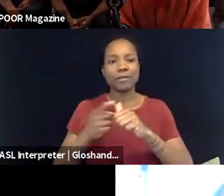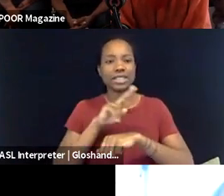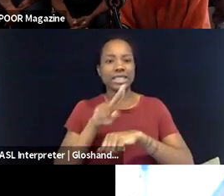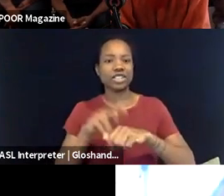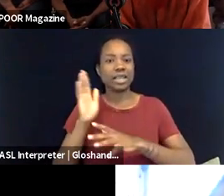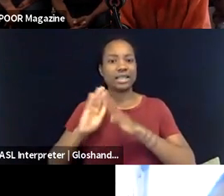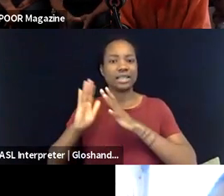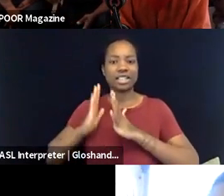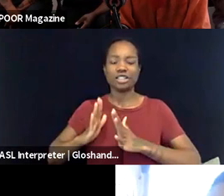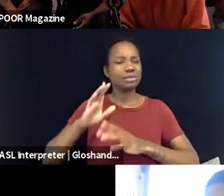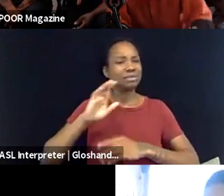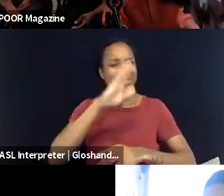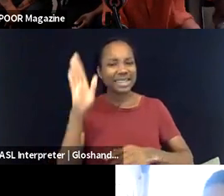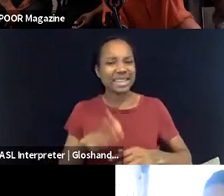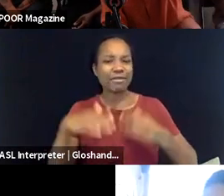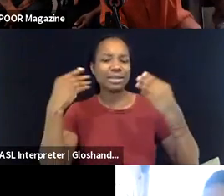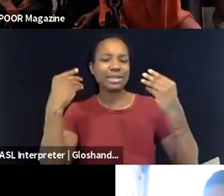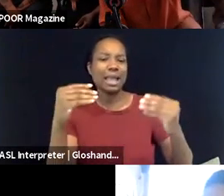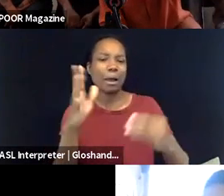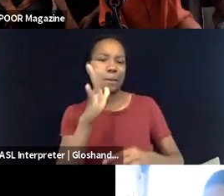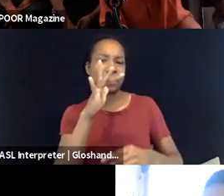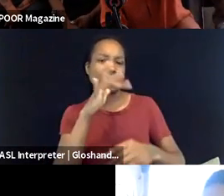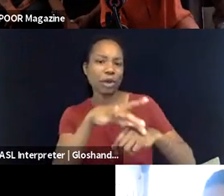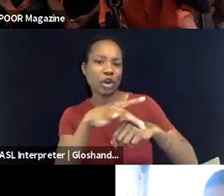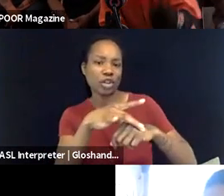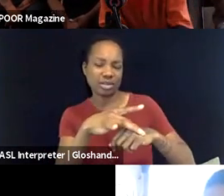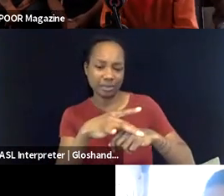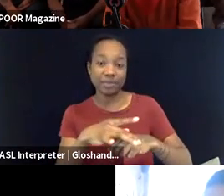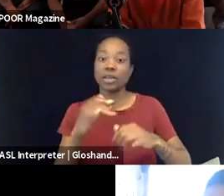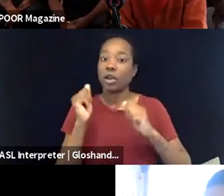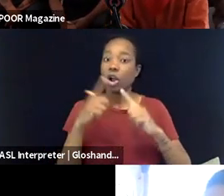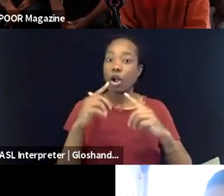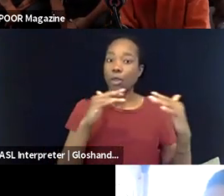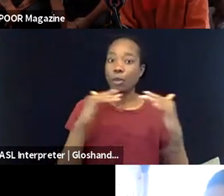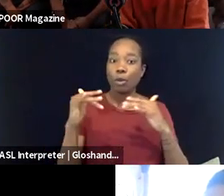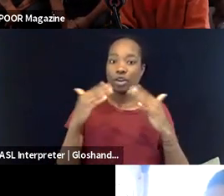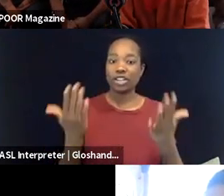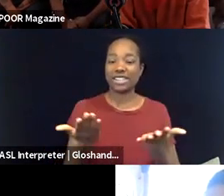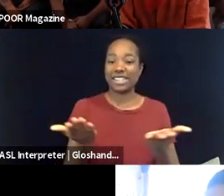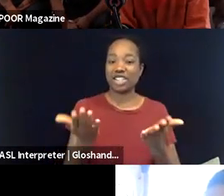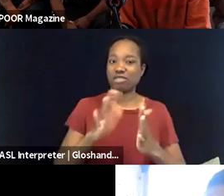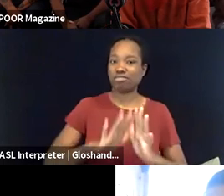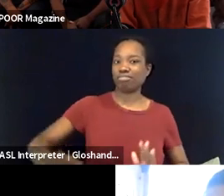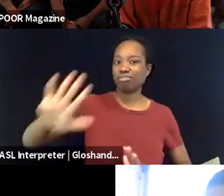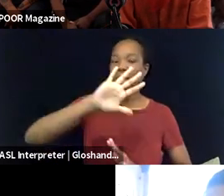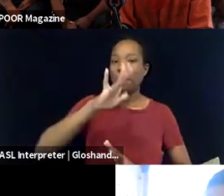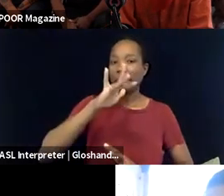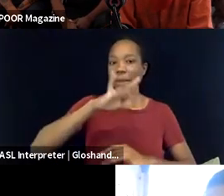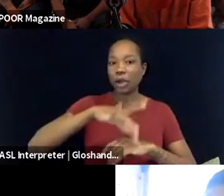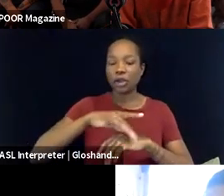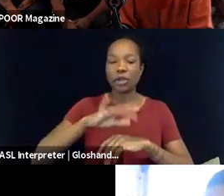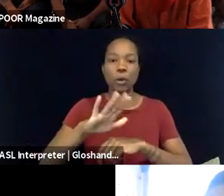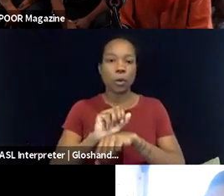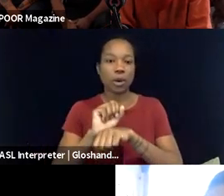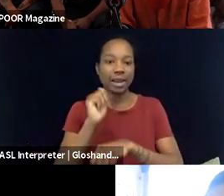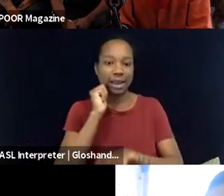supposed to be for sale. So to all the warriors all across Mama Earth who work every day tirelessly to lift